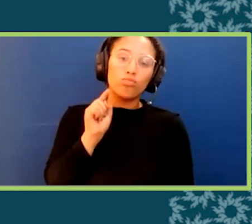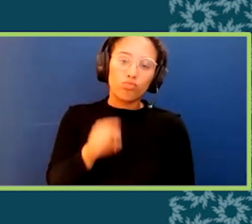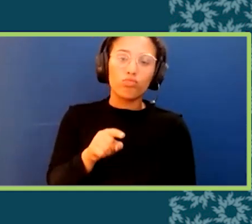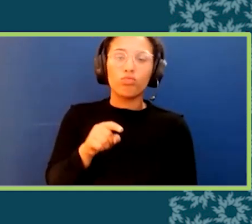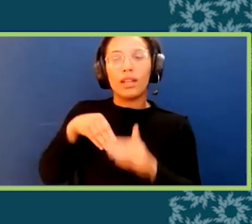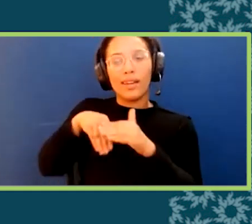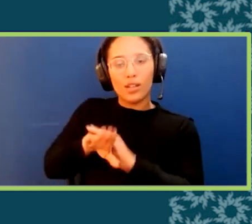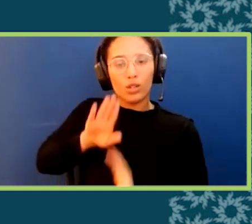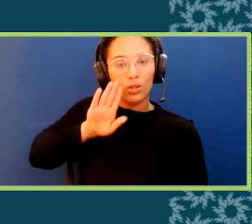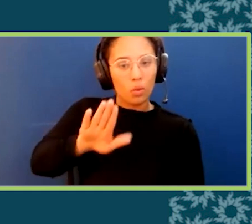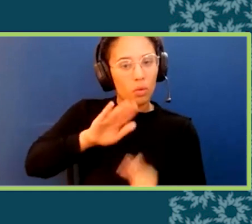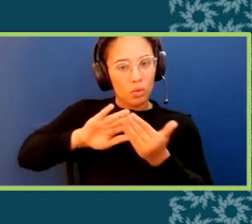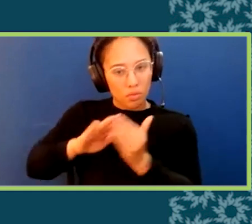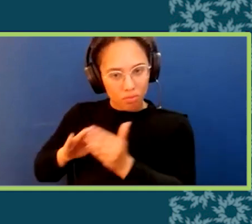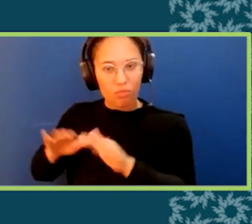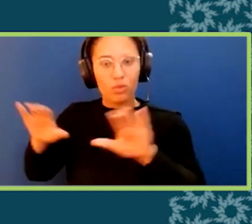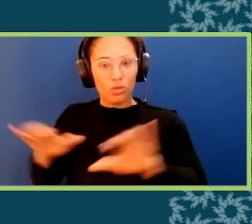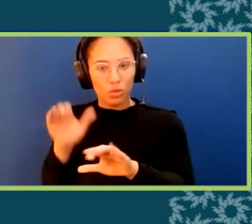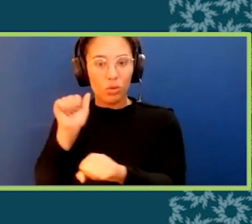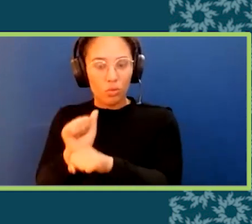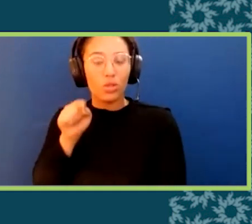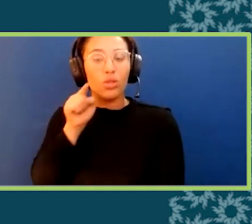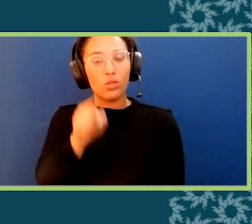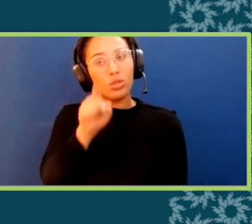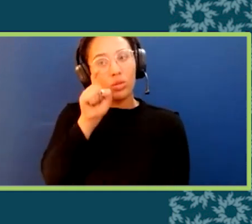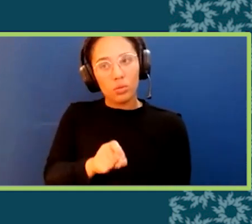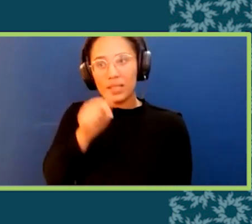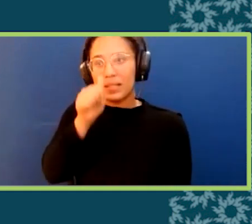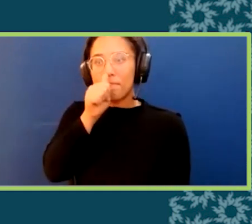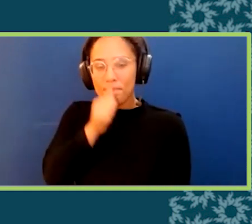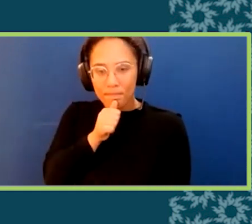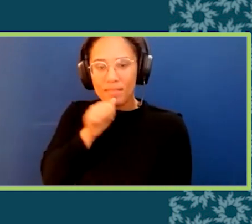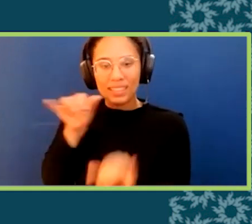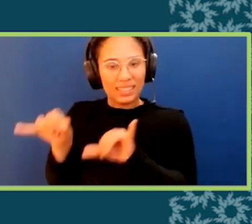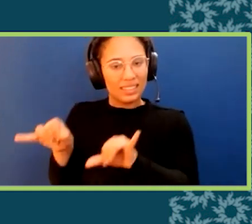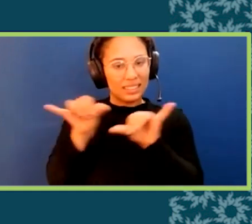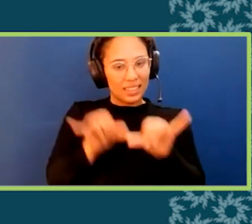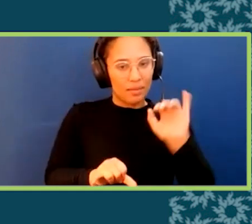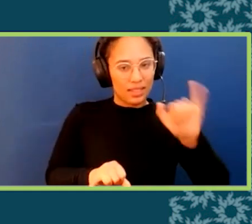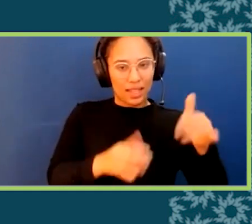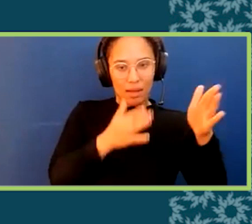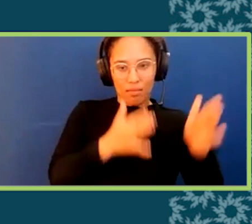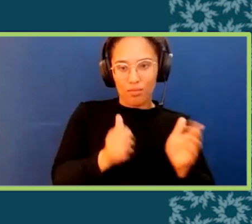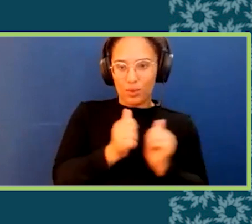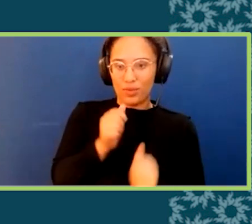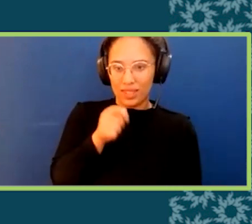do the work, be as patient as that person was with you. Is any of that useful at